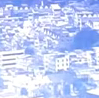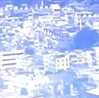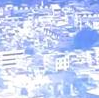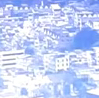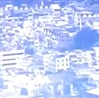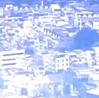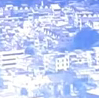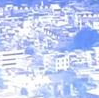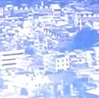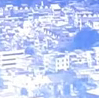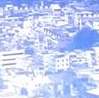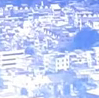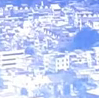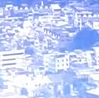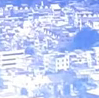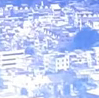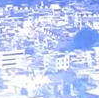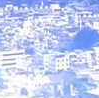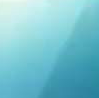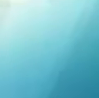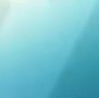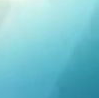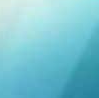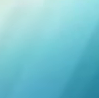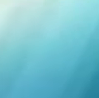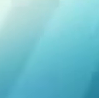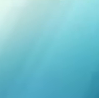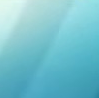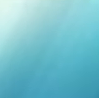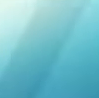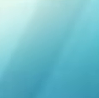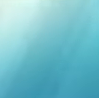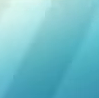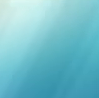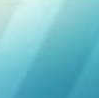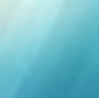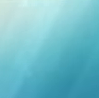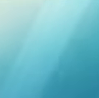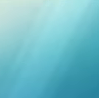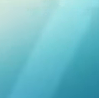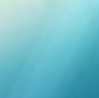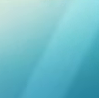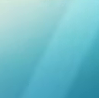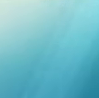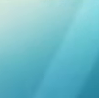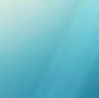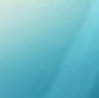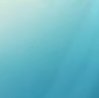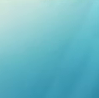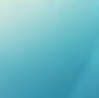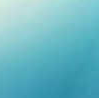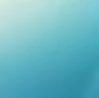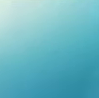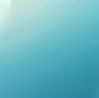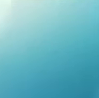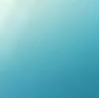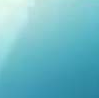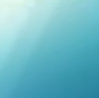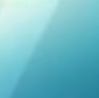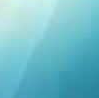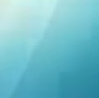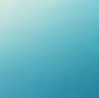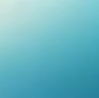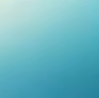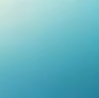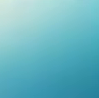communities abroad, providing necessary information, assistance, and moral support as needed, and